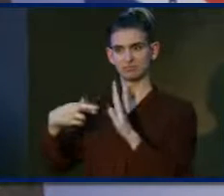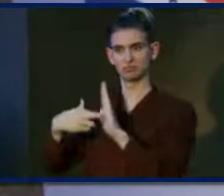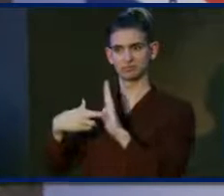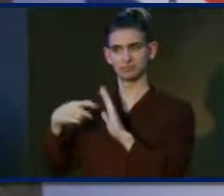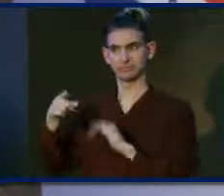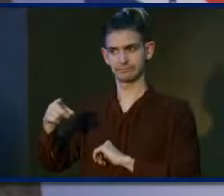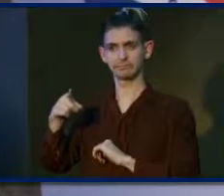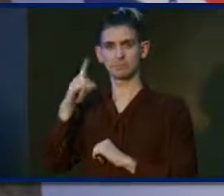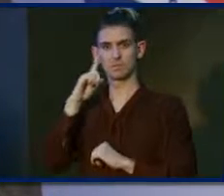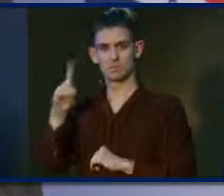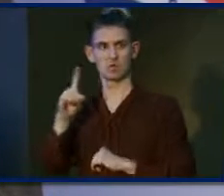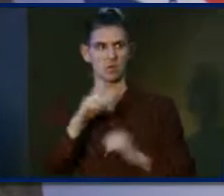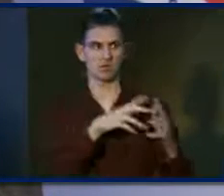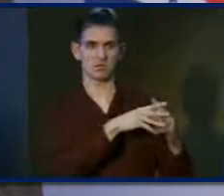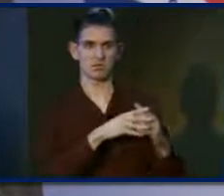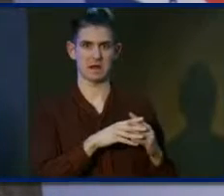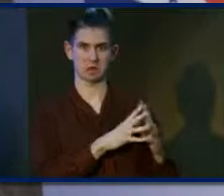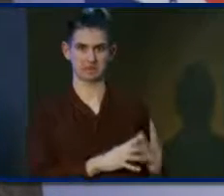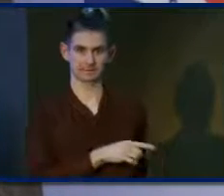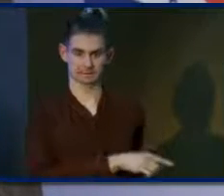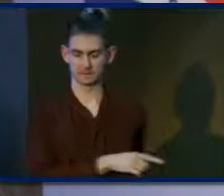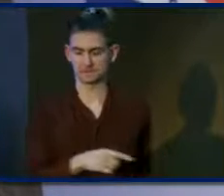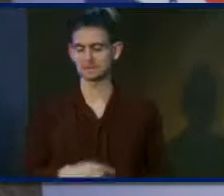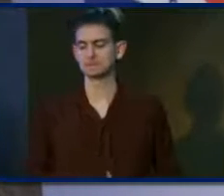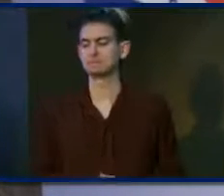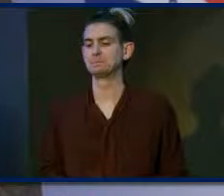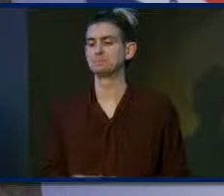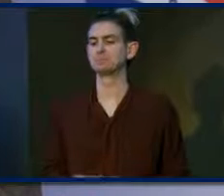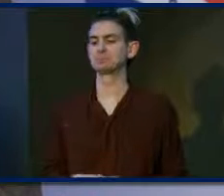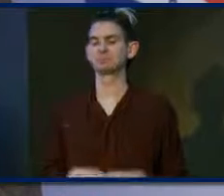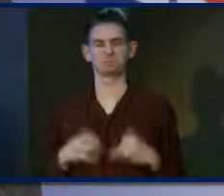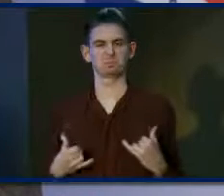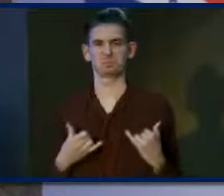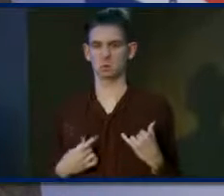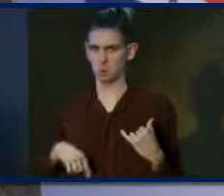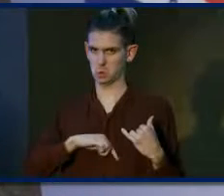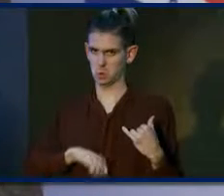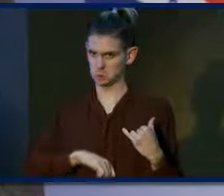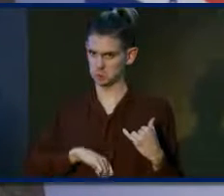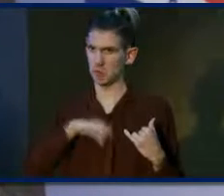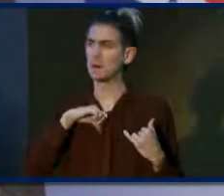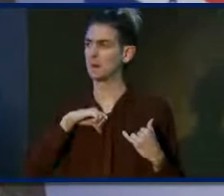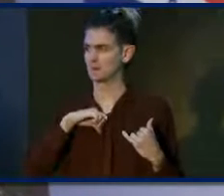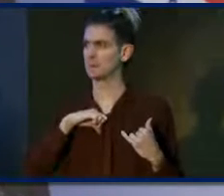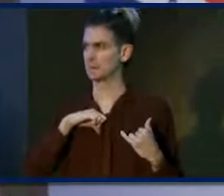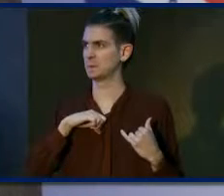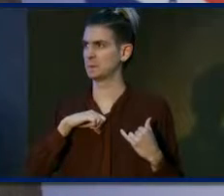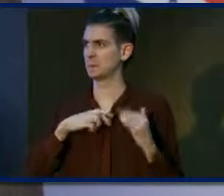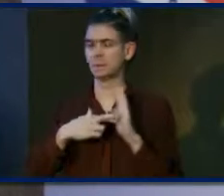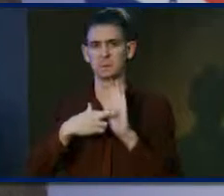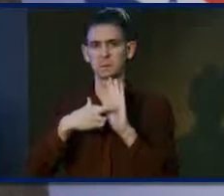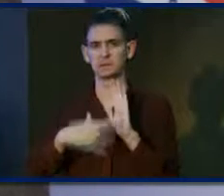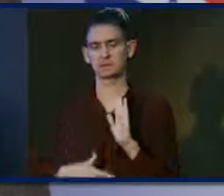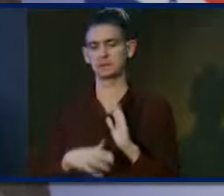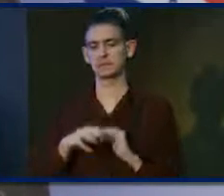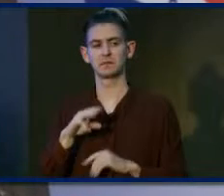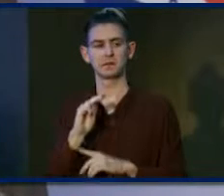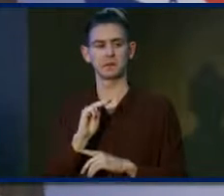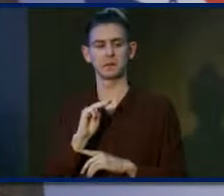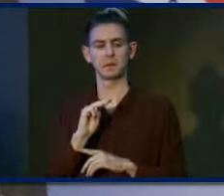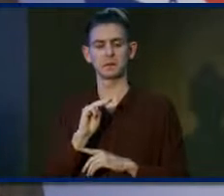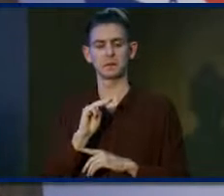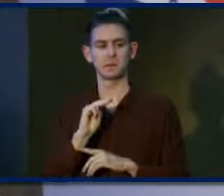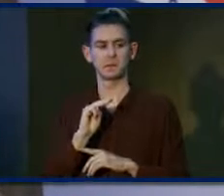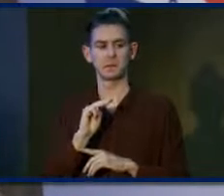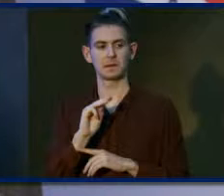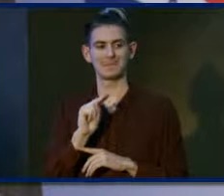actually. And so we are proud today to have Representative Nakima